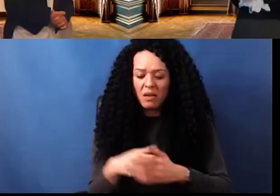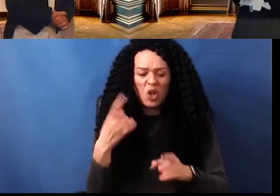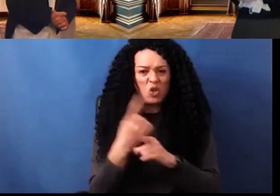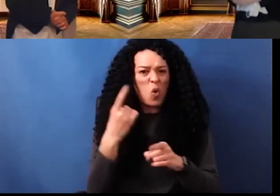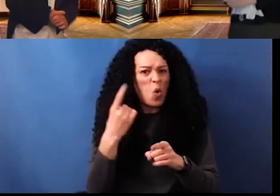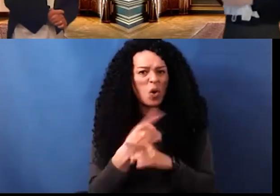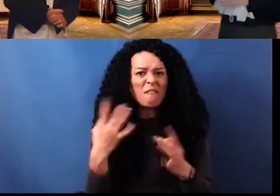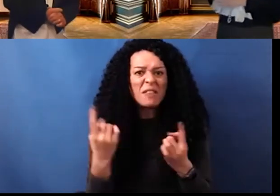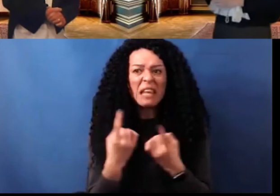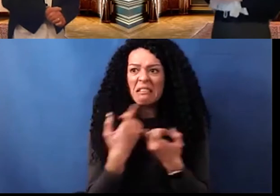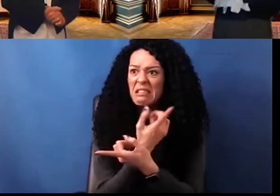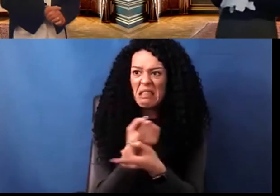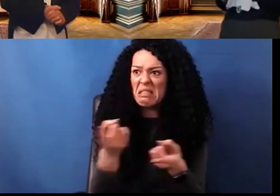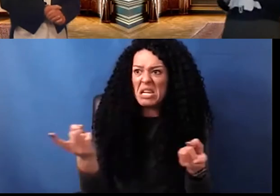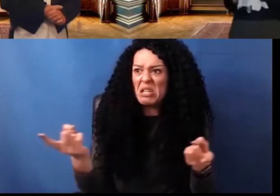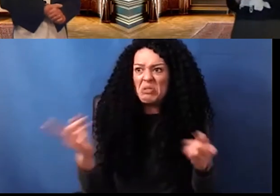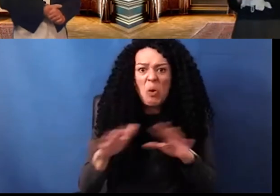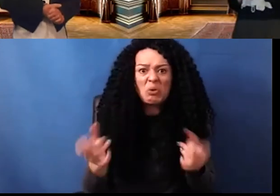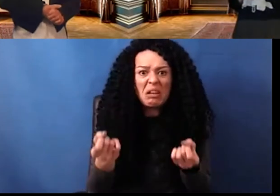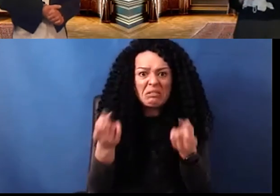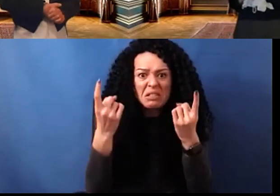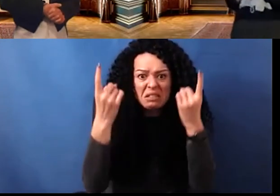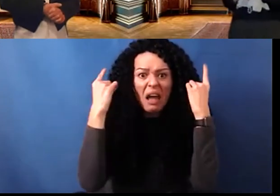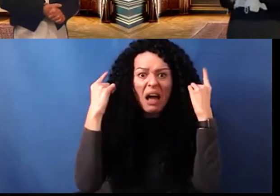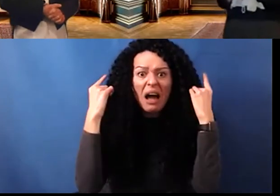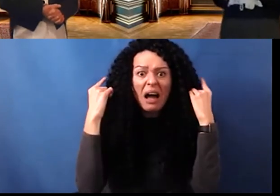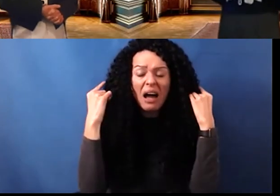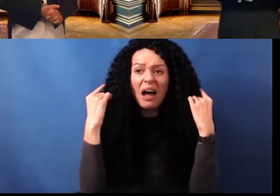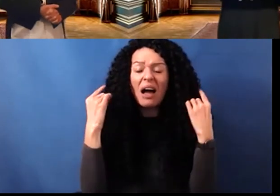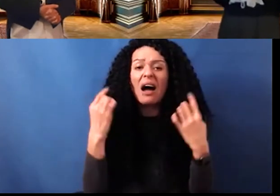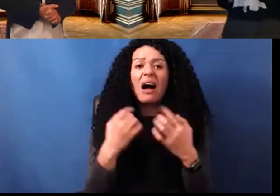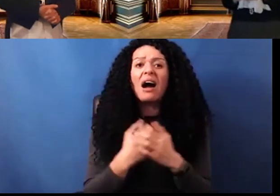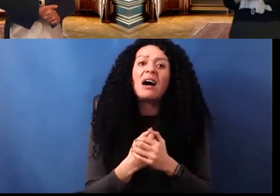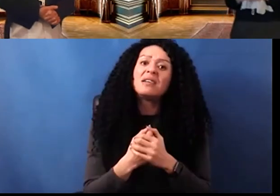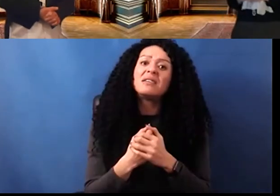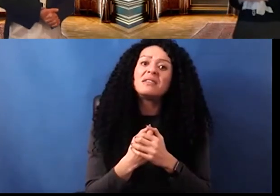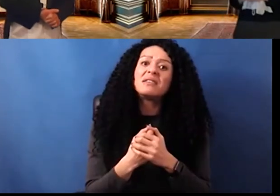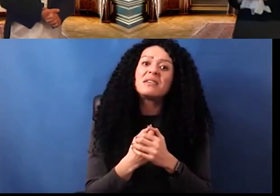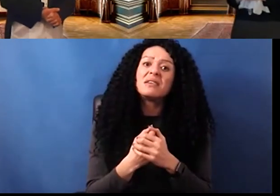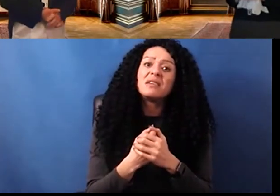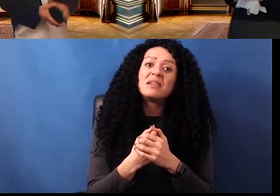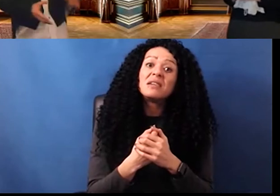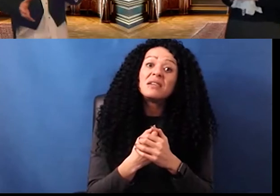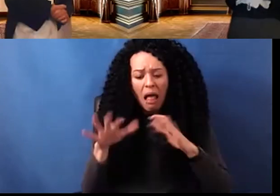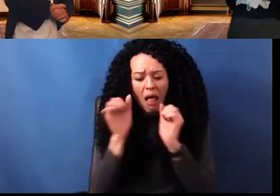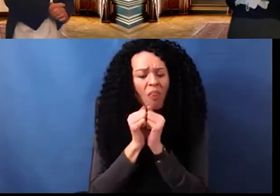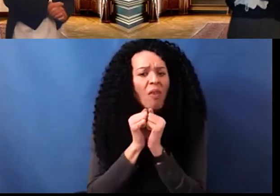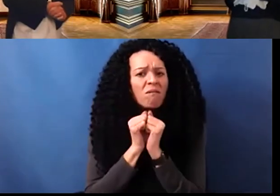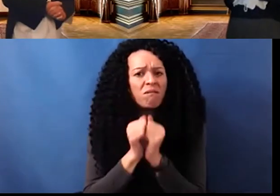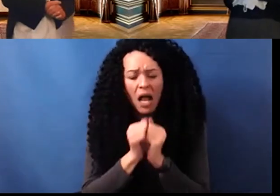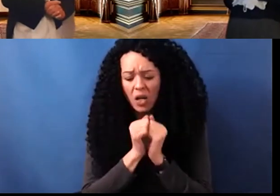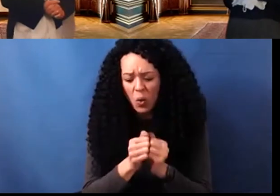beautiful skin. She can chatter of poor laws and tithes and